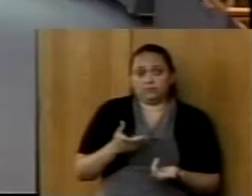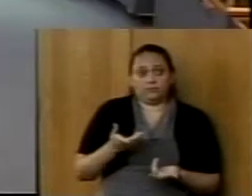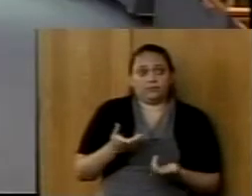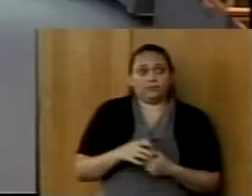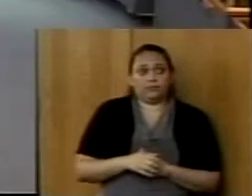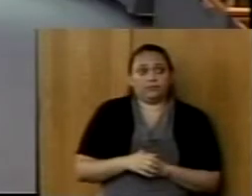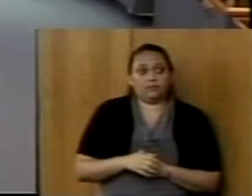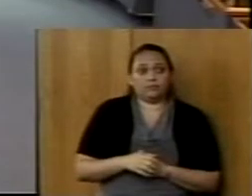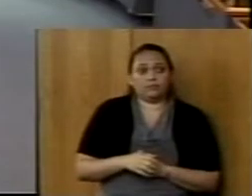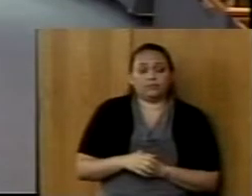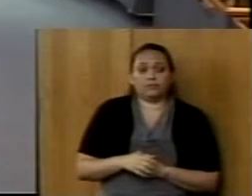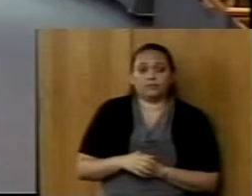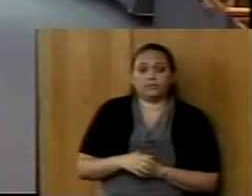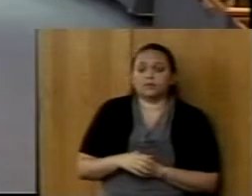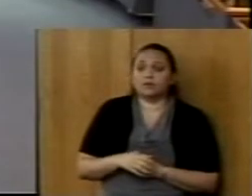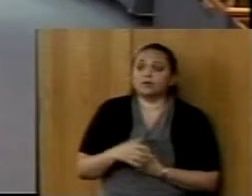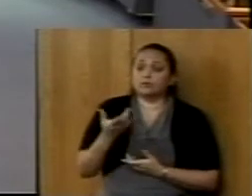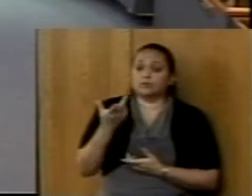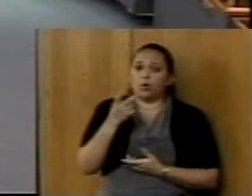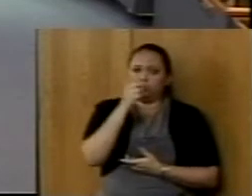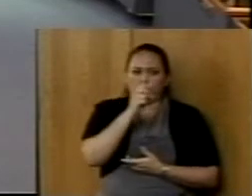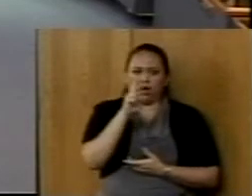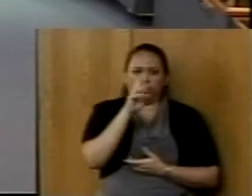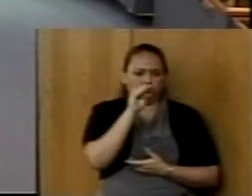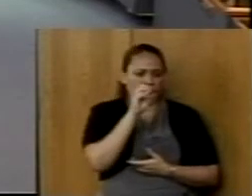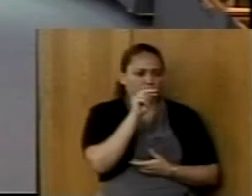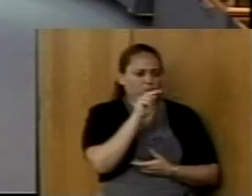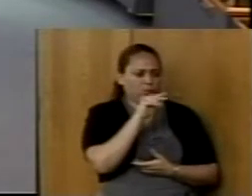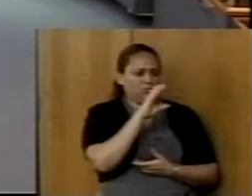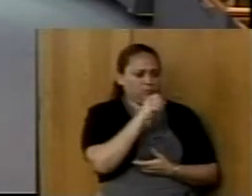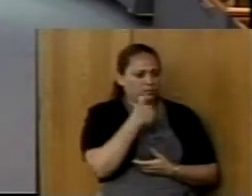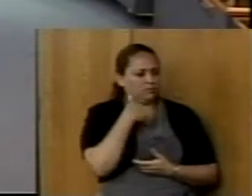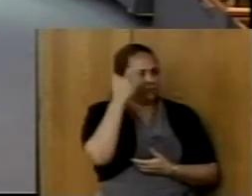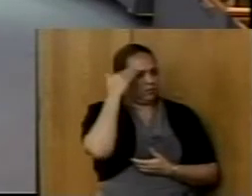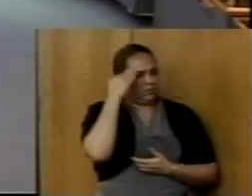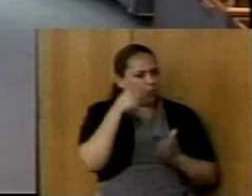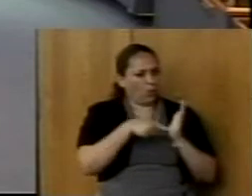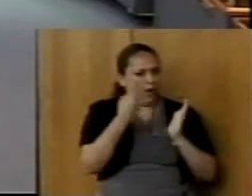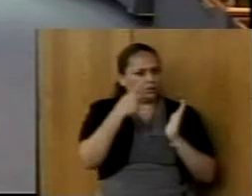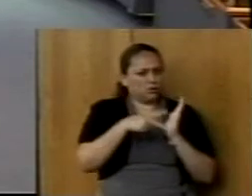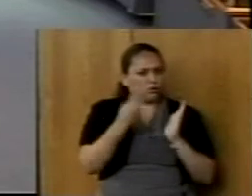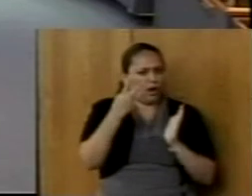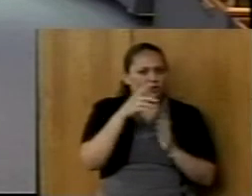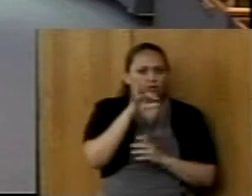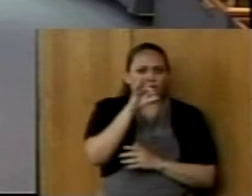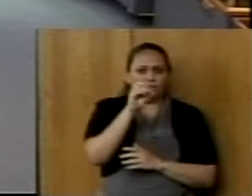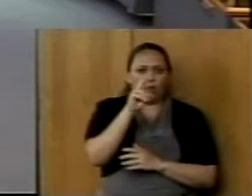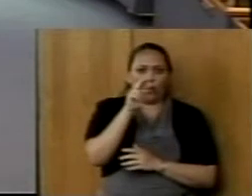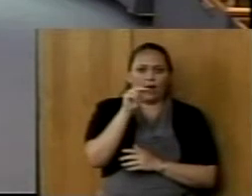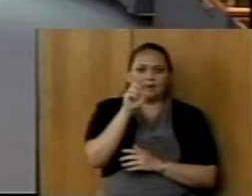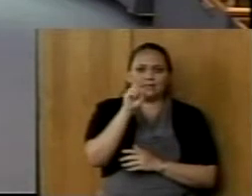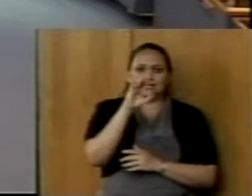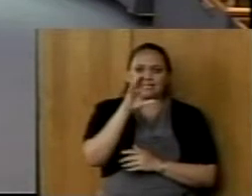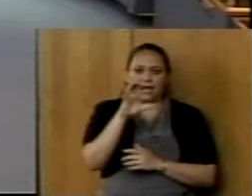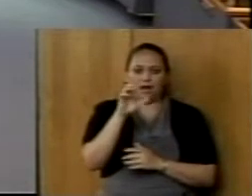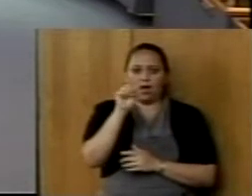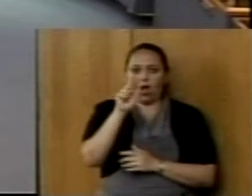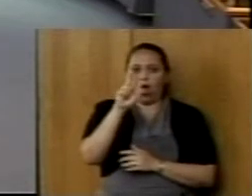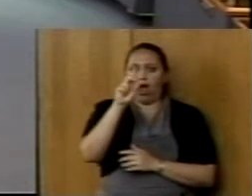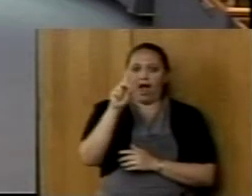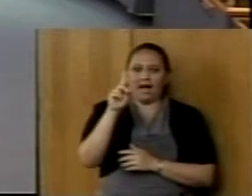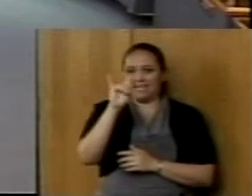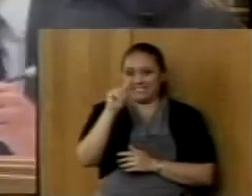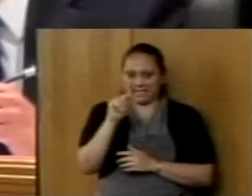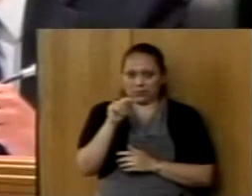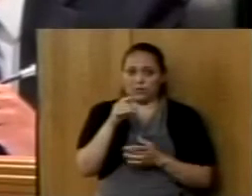Thank you, Mrs. Longoria. Just, Dr. Montoya, I know that once or twice the forensic audit was mentioned. Refresh our memories. What exactly the